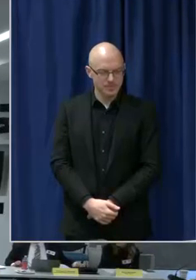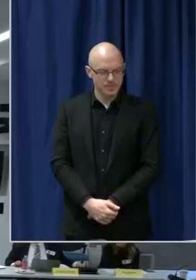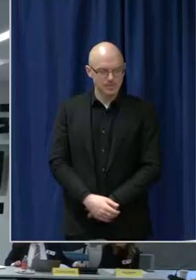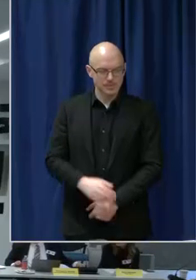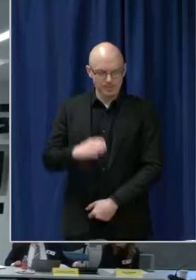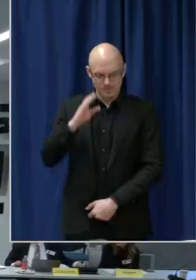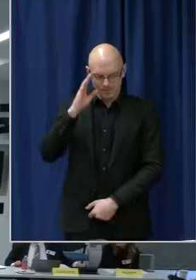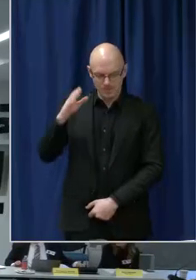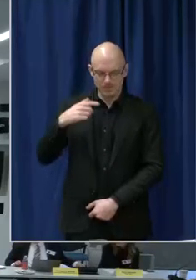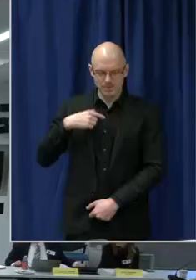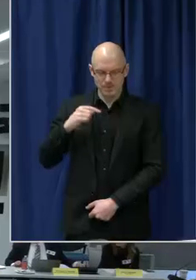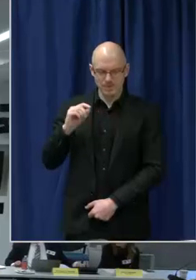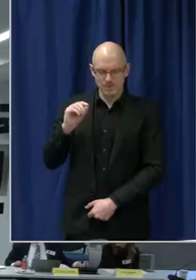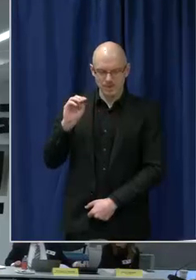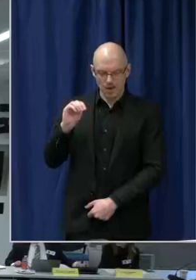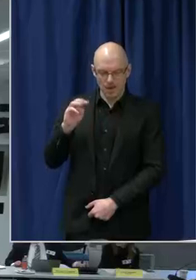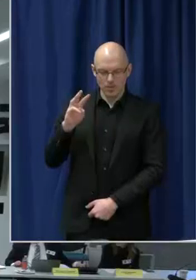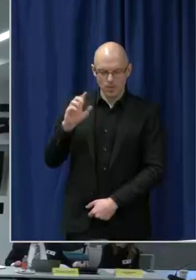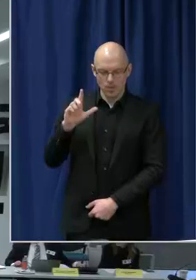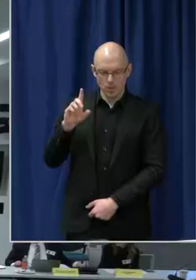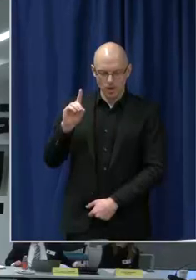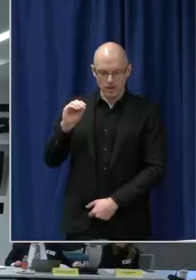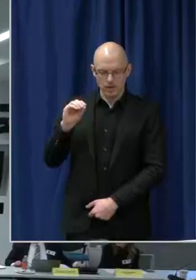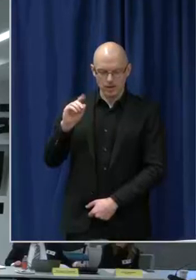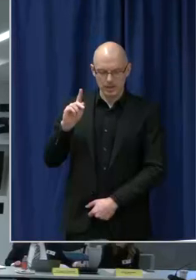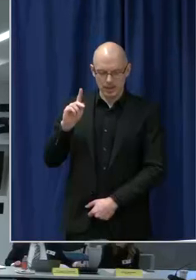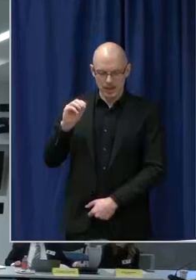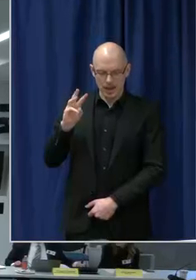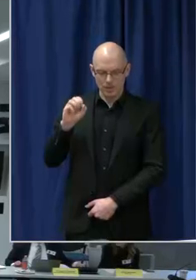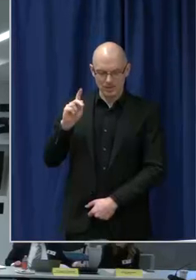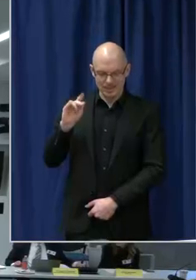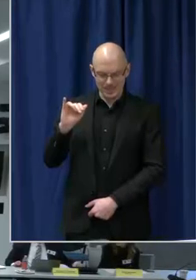Tom Lidkowski, Comcast NBC Universal.